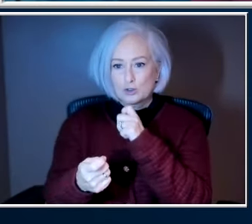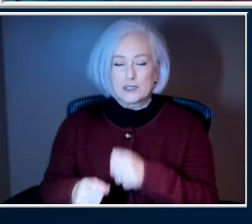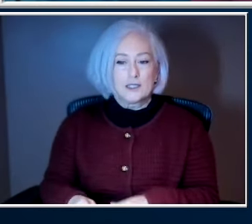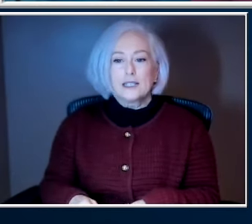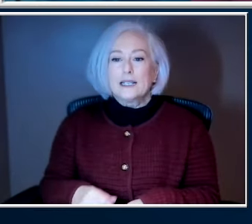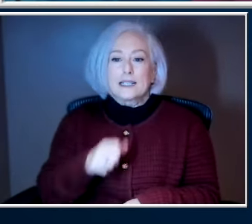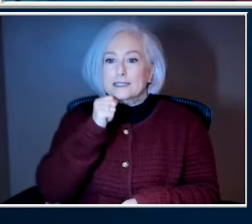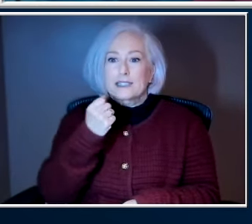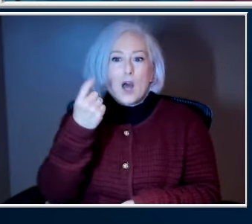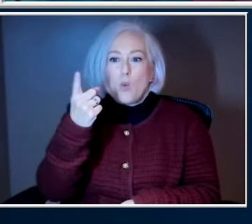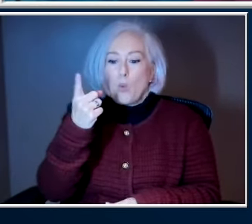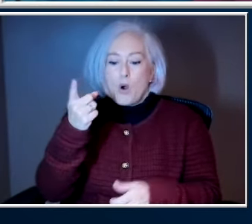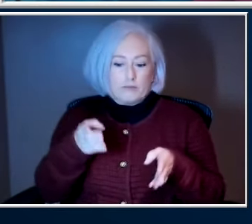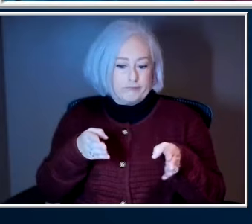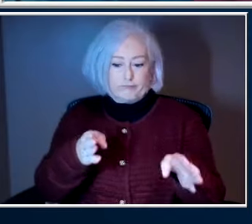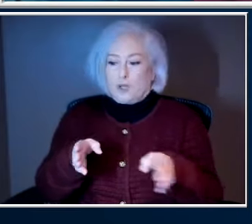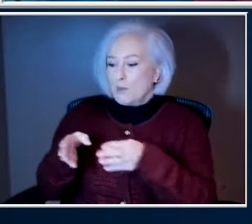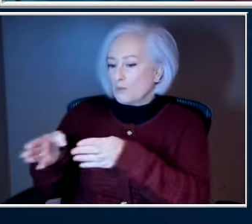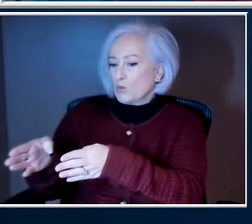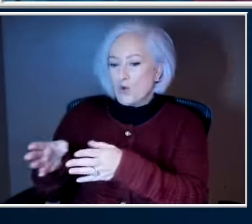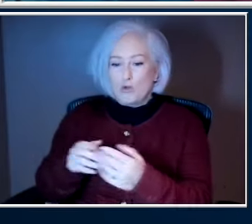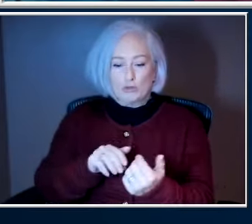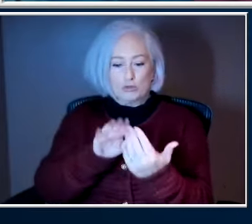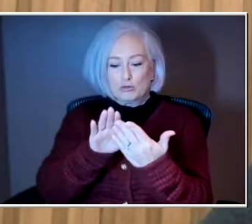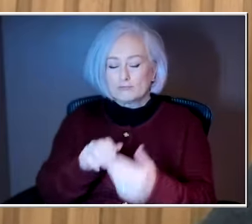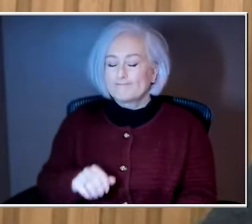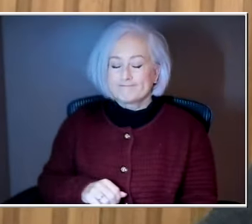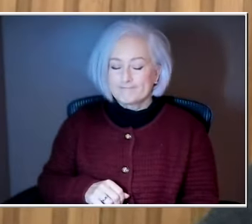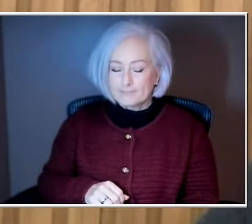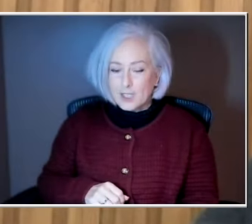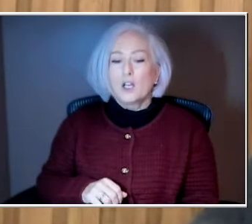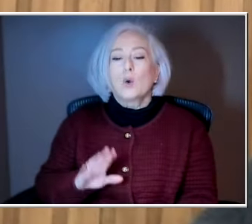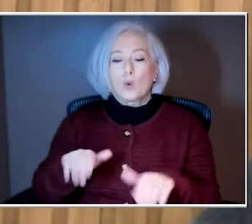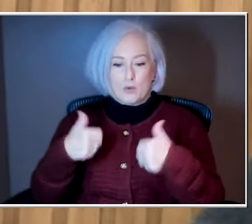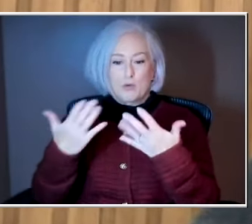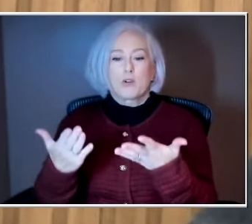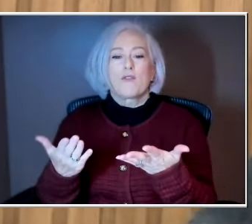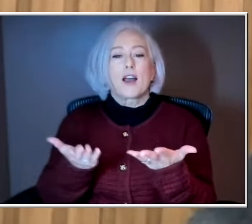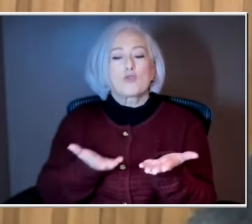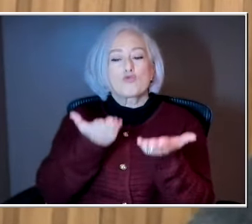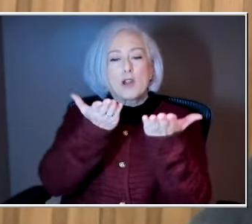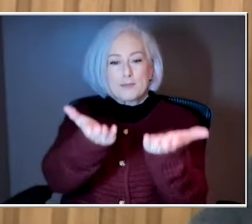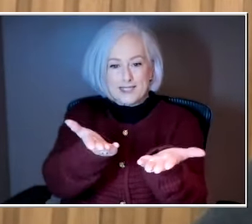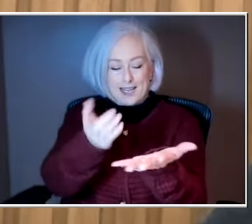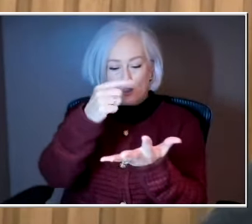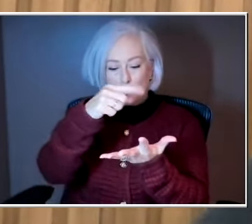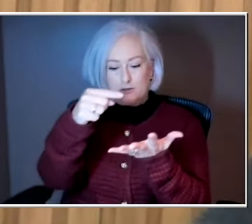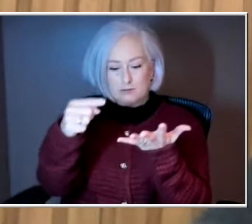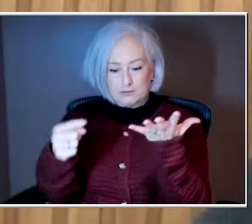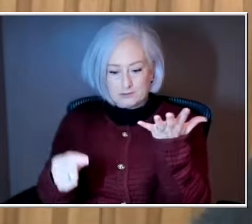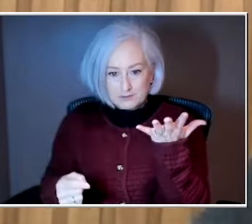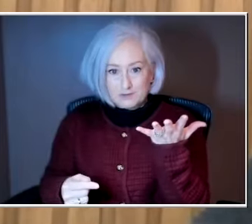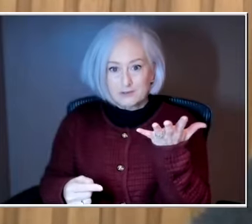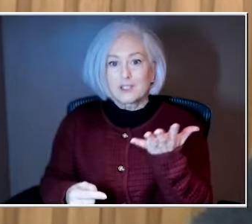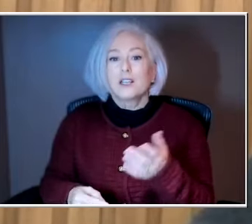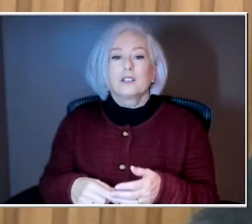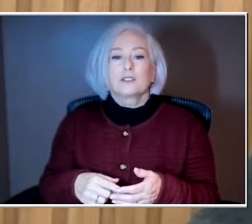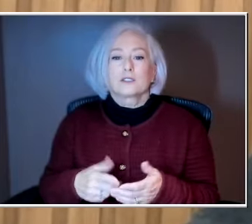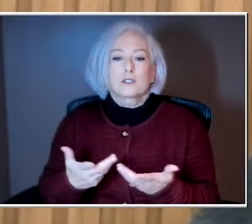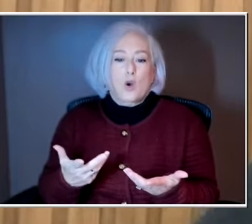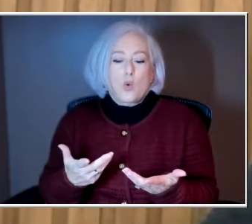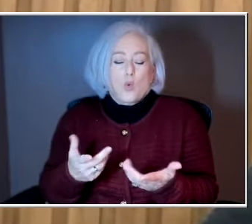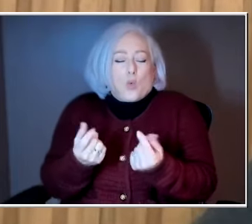are all of these recommendations. And what I try to do is help people figure out, along with Nicolette, work closely with her, how does this fit into people's day-to-day